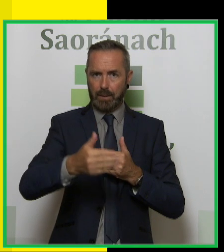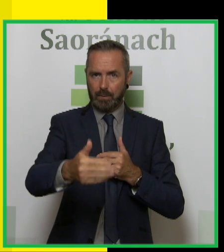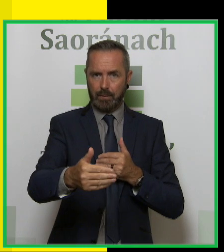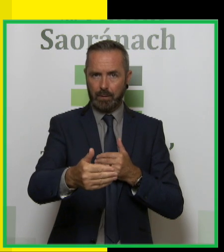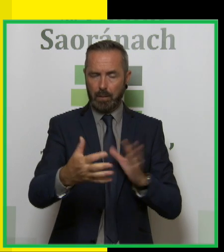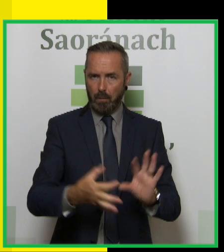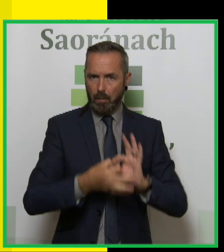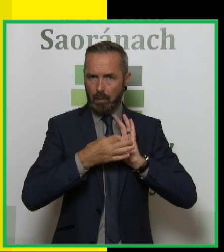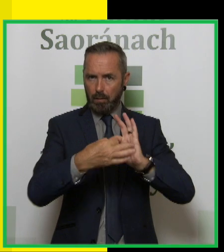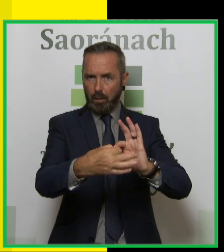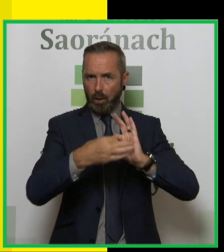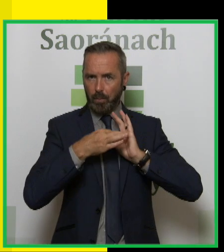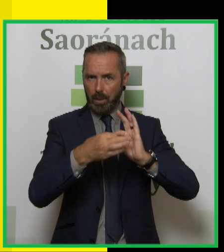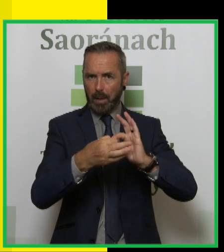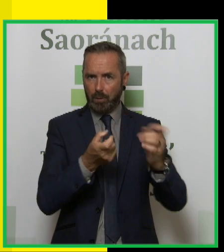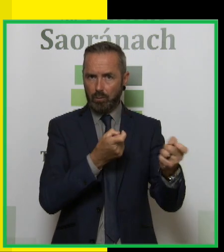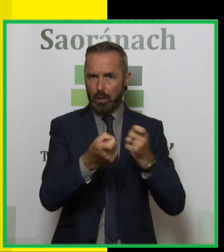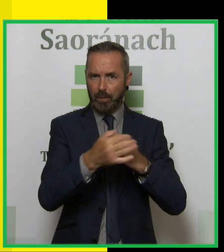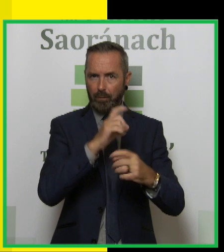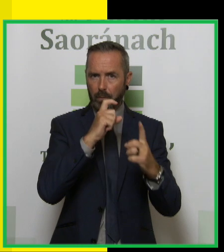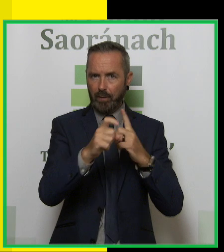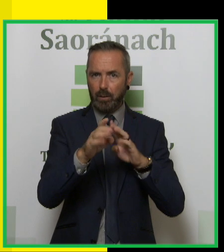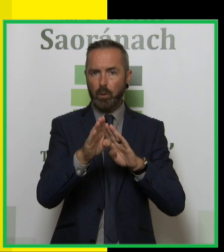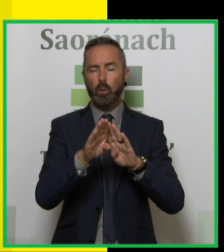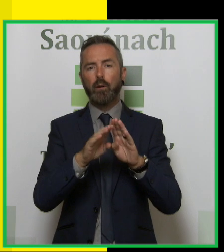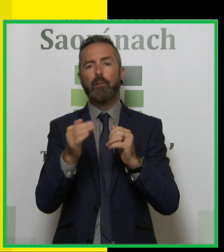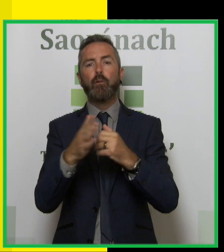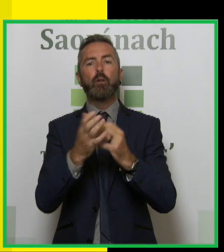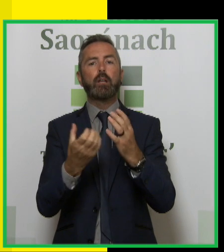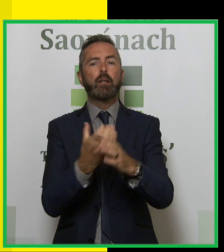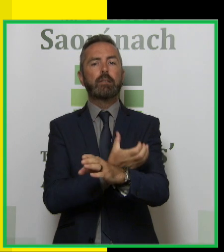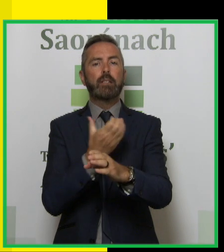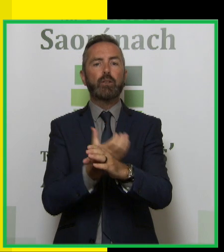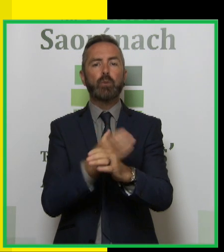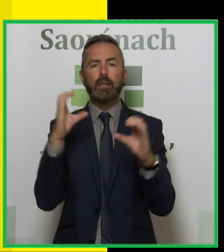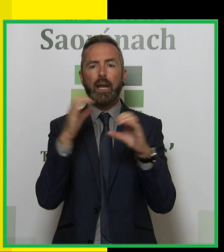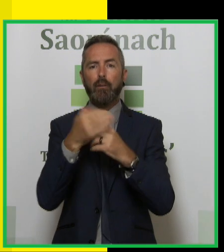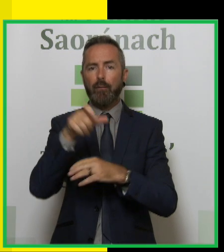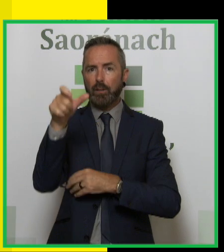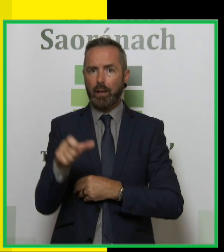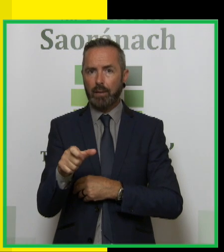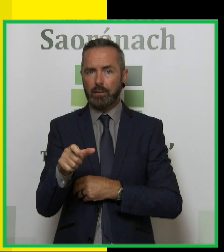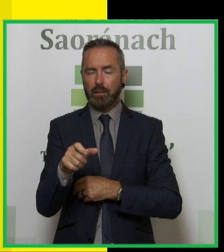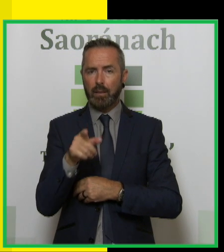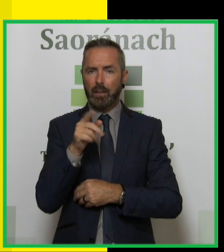complementary resource for treatment professionals for the continuing care of their clients, and It is an immediate